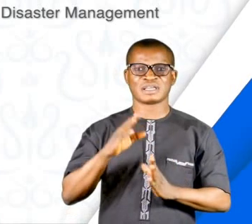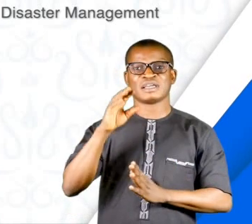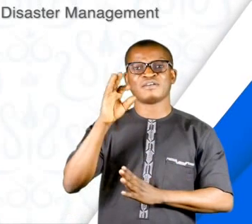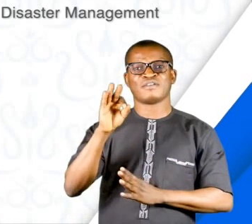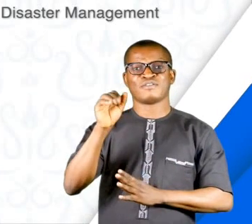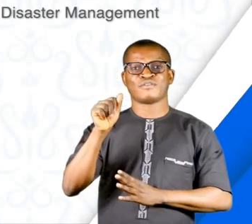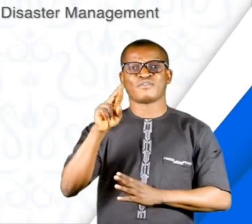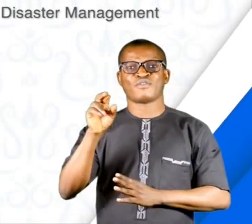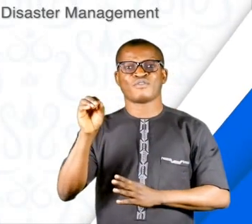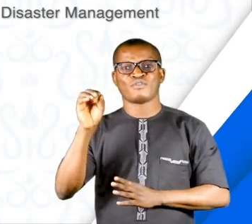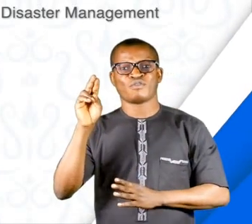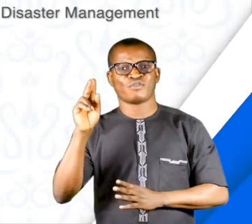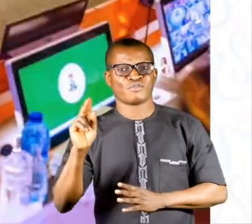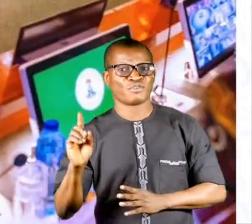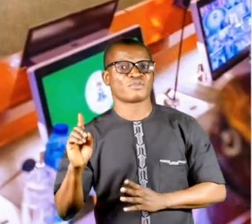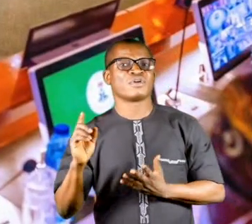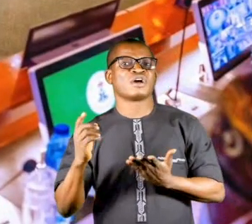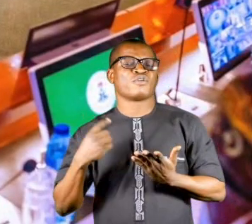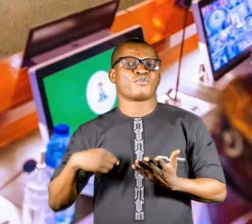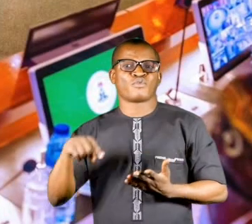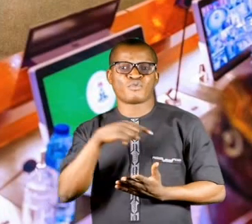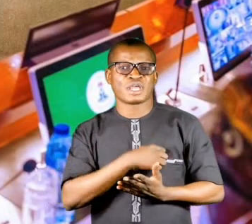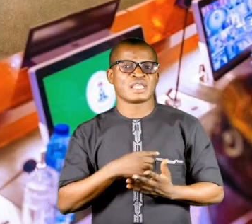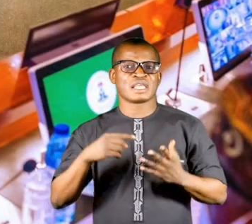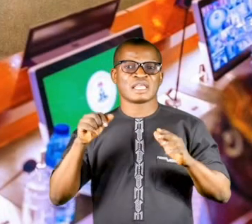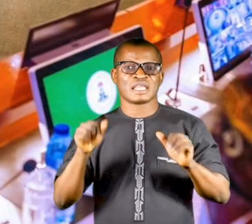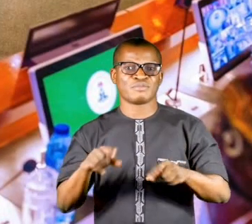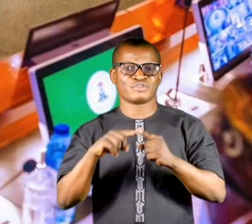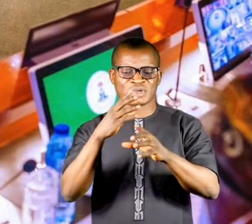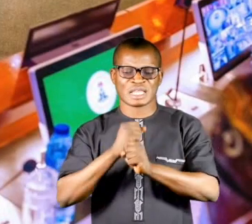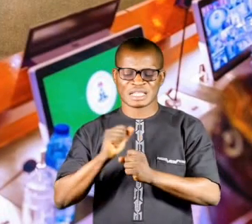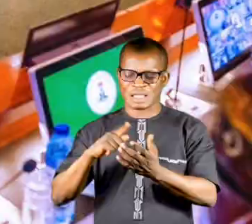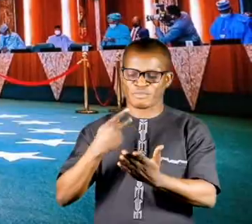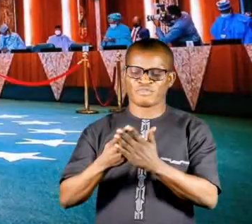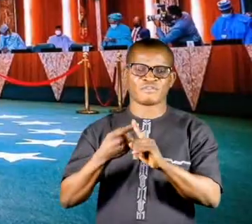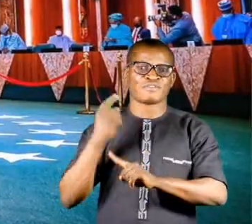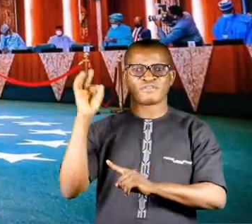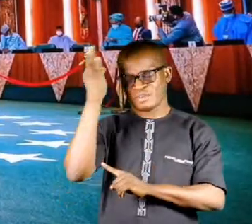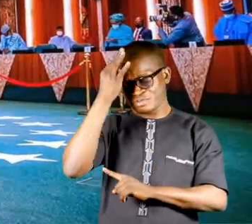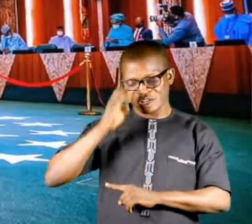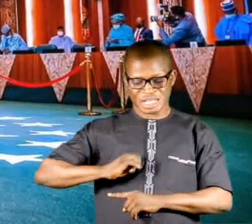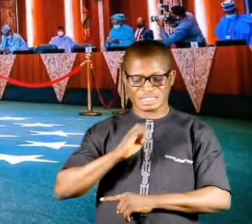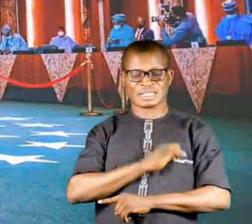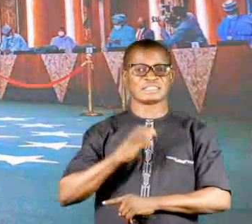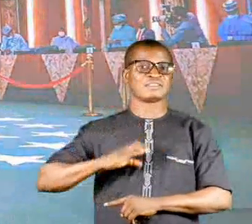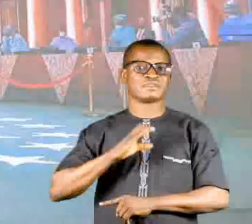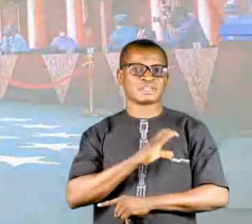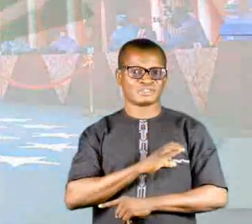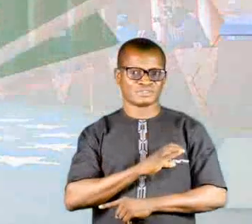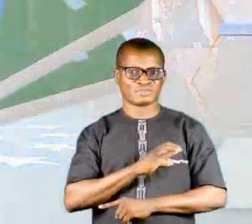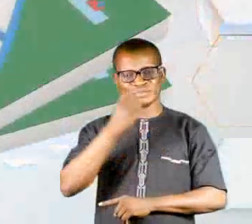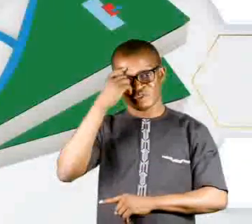Hajia Sadia Umar Farouk, we were able to get approval from the Federal Executive